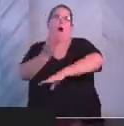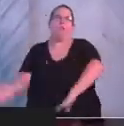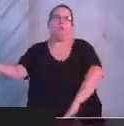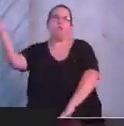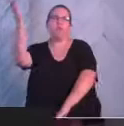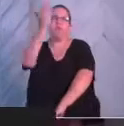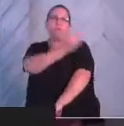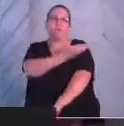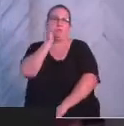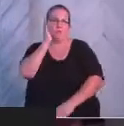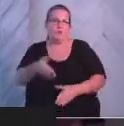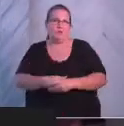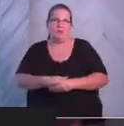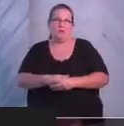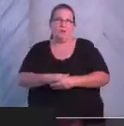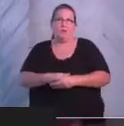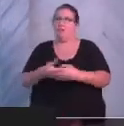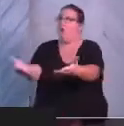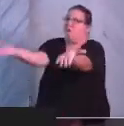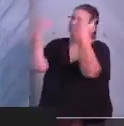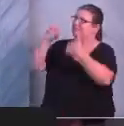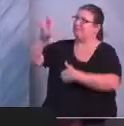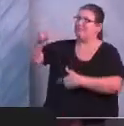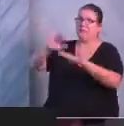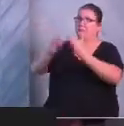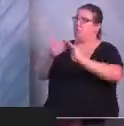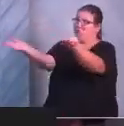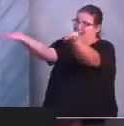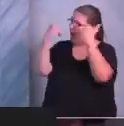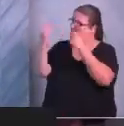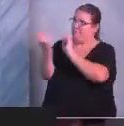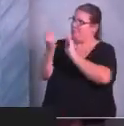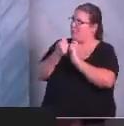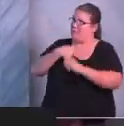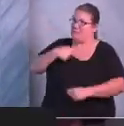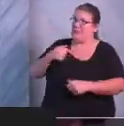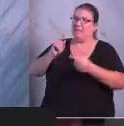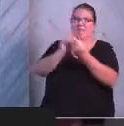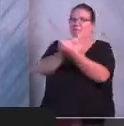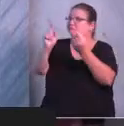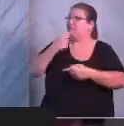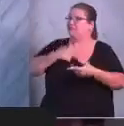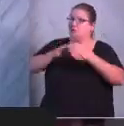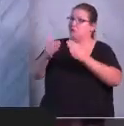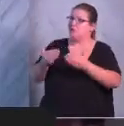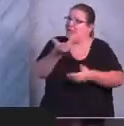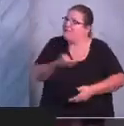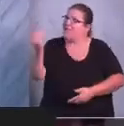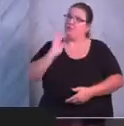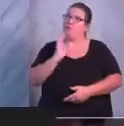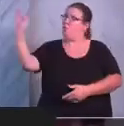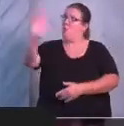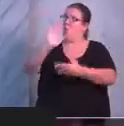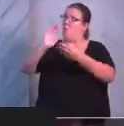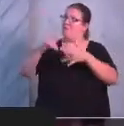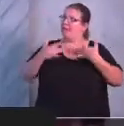with respect to the Sikh community, I invite you, come, meet with me, meet with other members of the Kingston community, and invite us to your events. We would love to